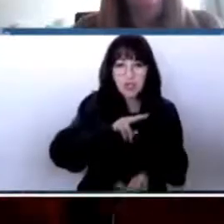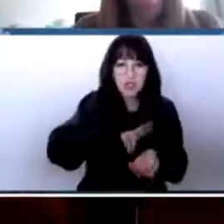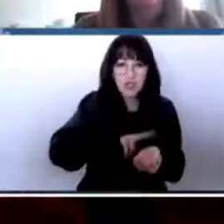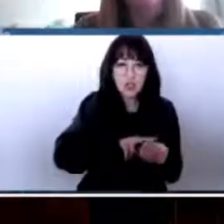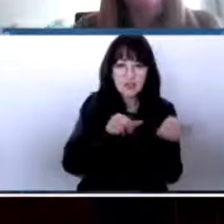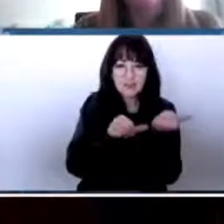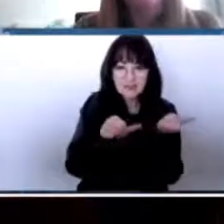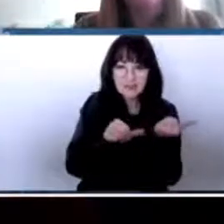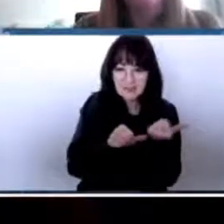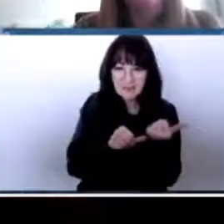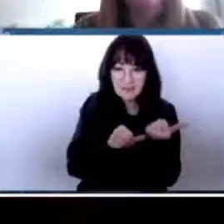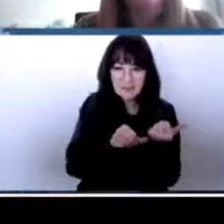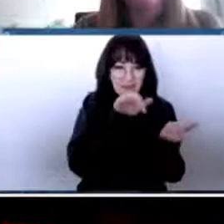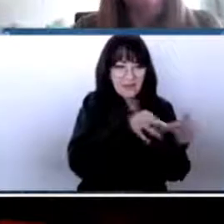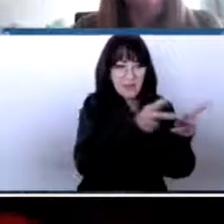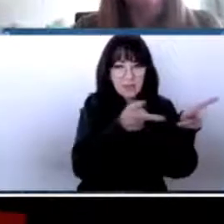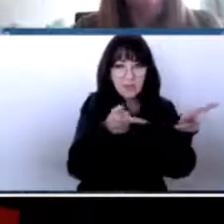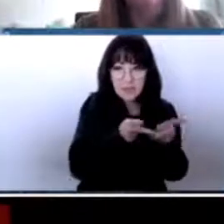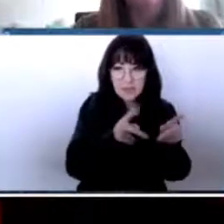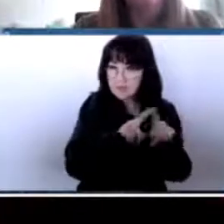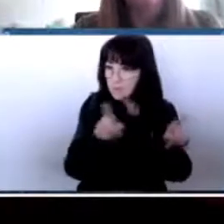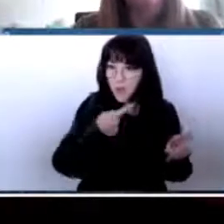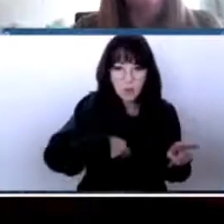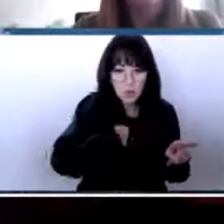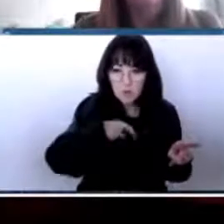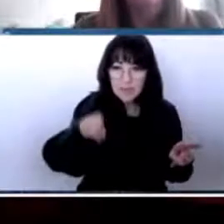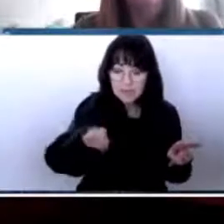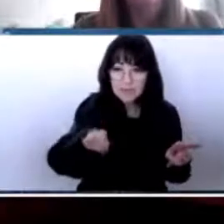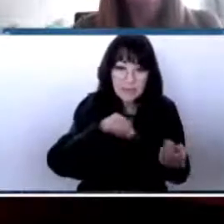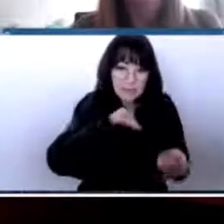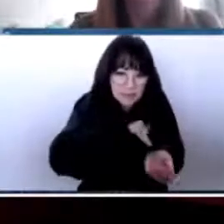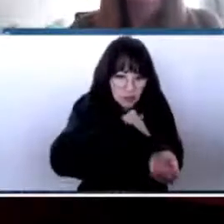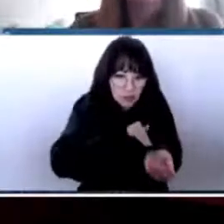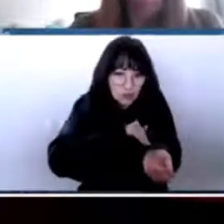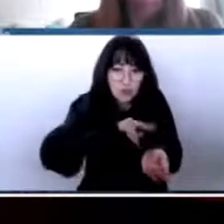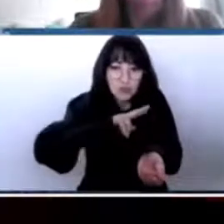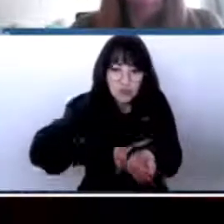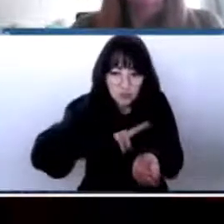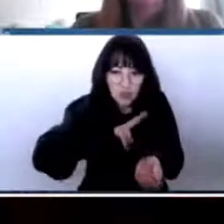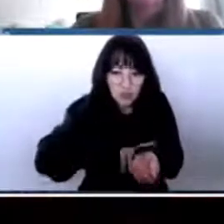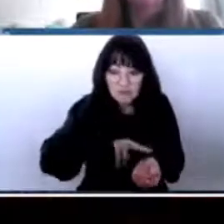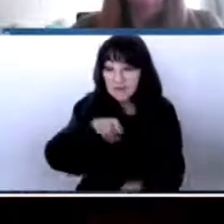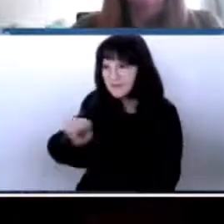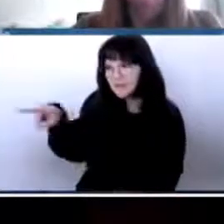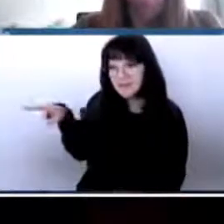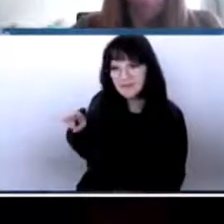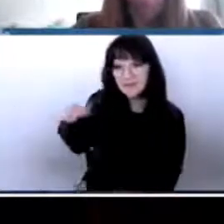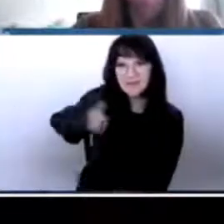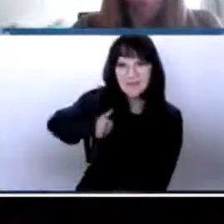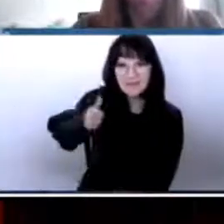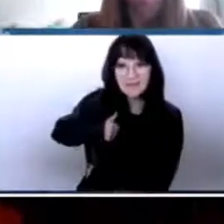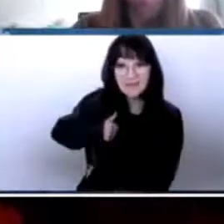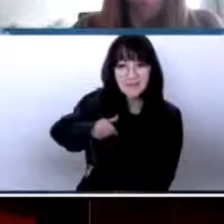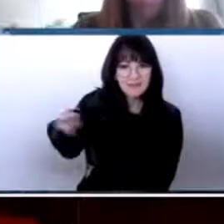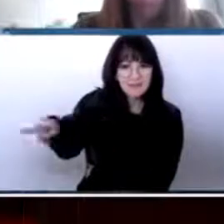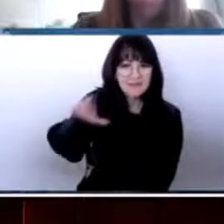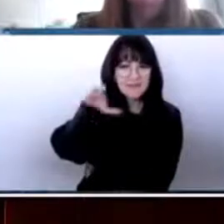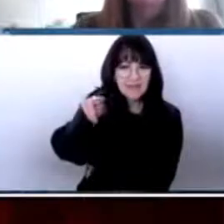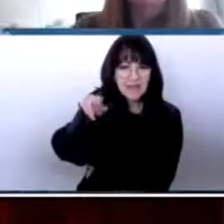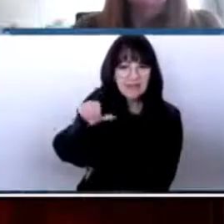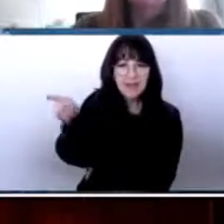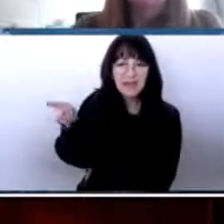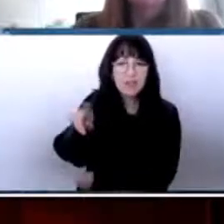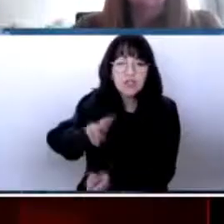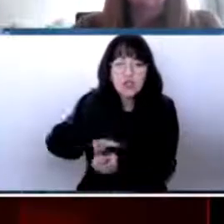to AJ's point, you need physicians and others. We have those assets, but they're already doing their regular job, and we don't want to pull them off